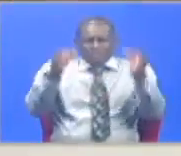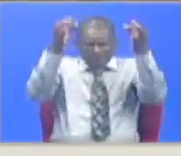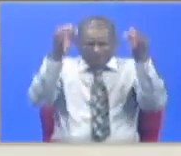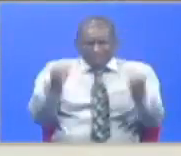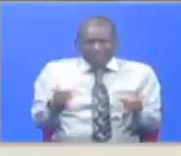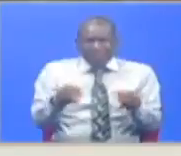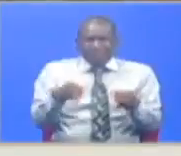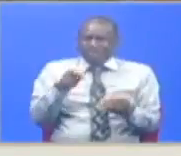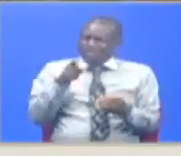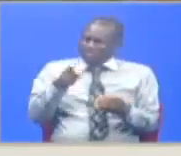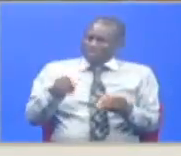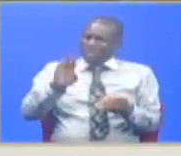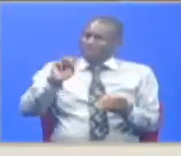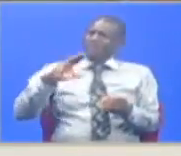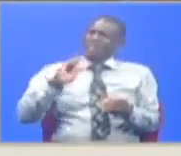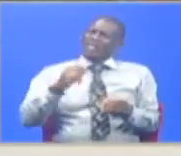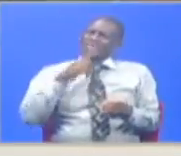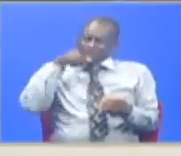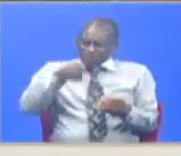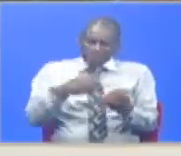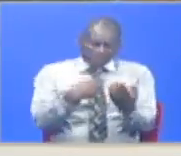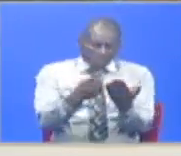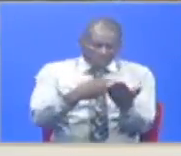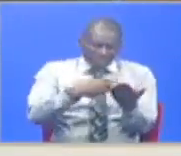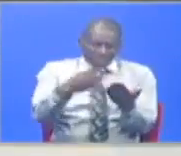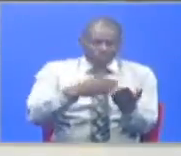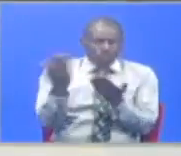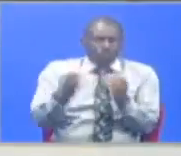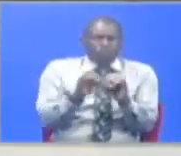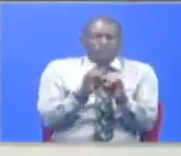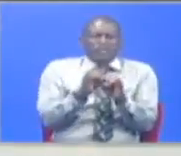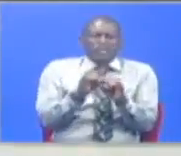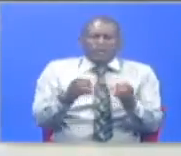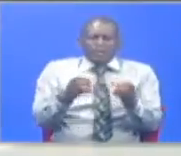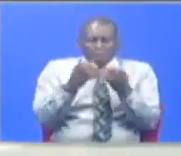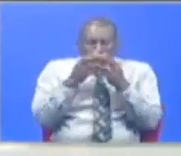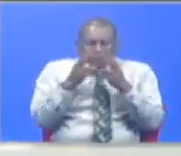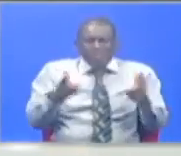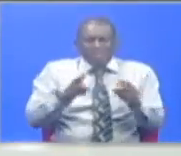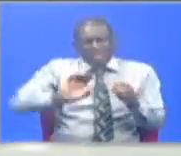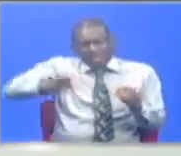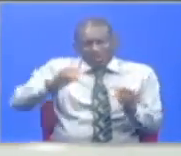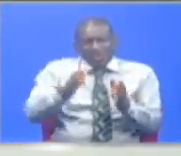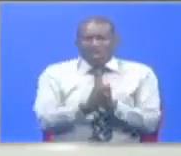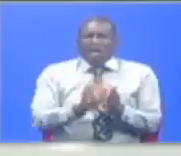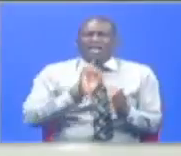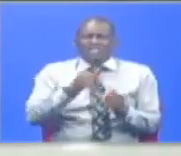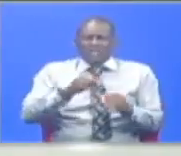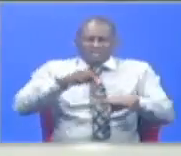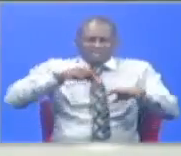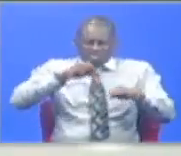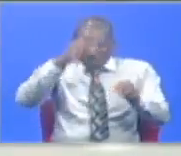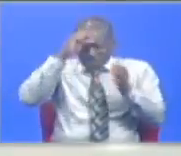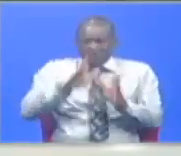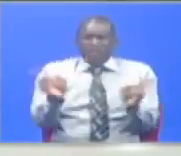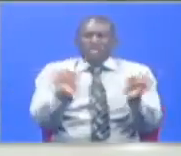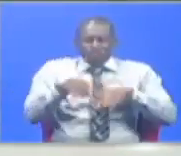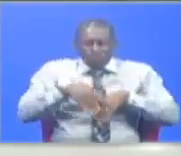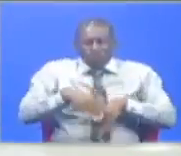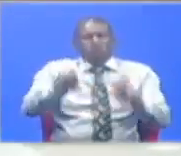order in the county, since the governor has on several occasions showed disregard of the rule of law in his management